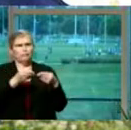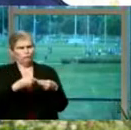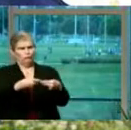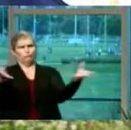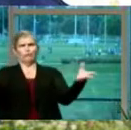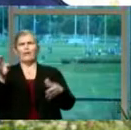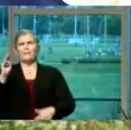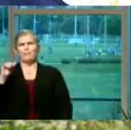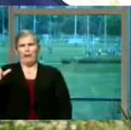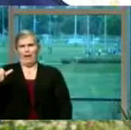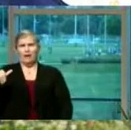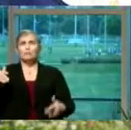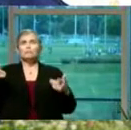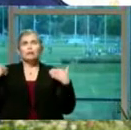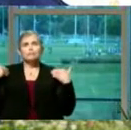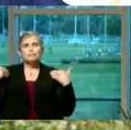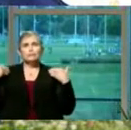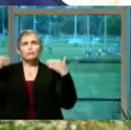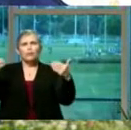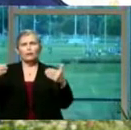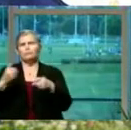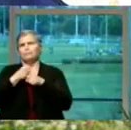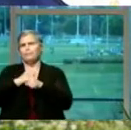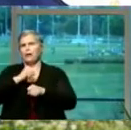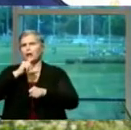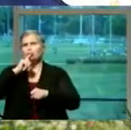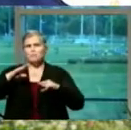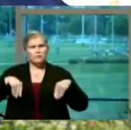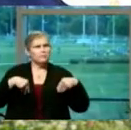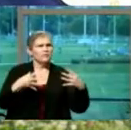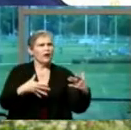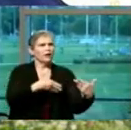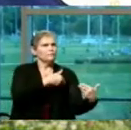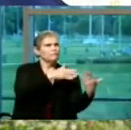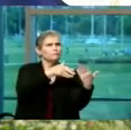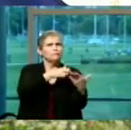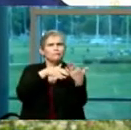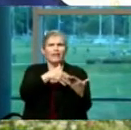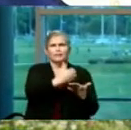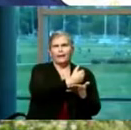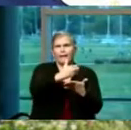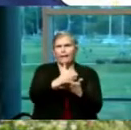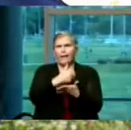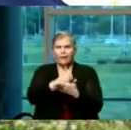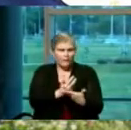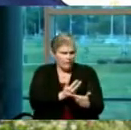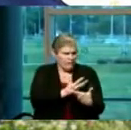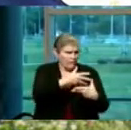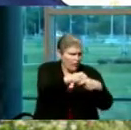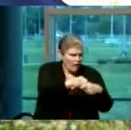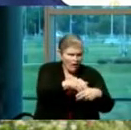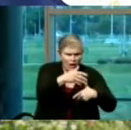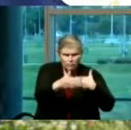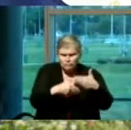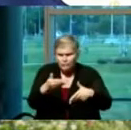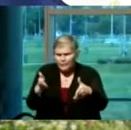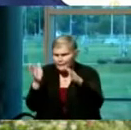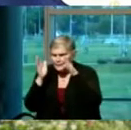we want to make sure we're able to provide more opportunities to engage with and listen to our stakeholders and